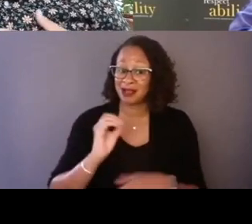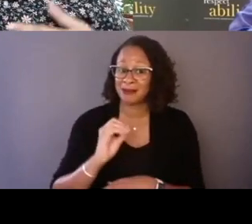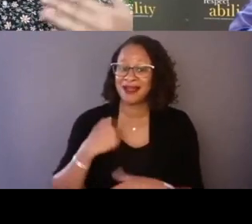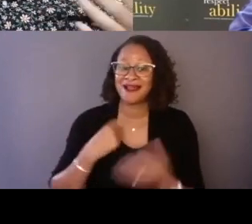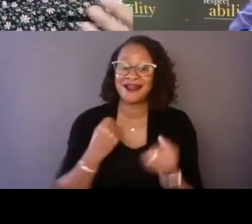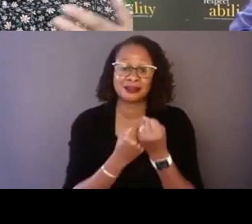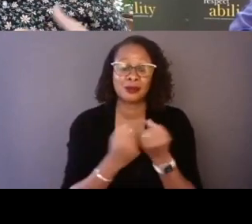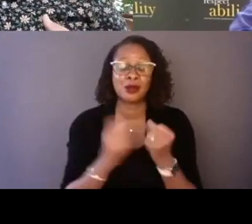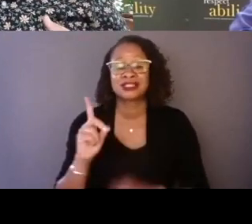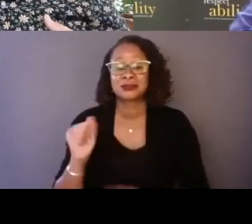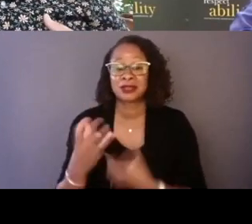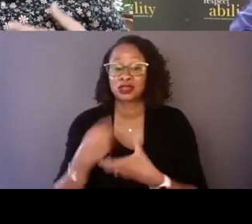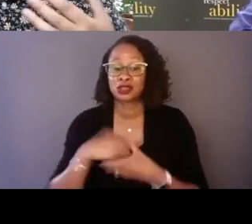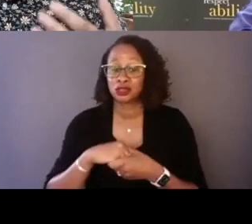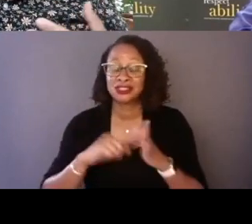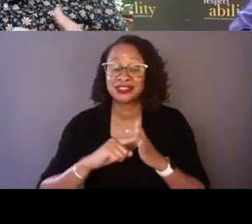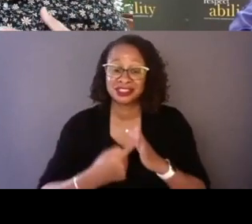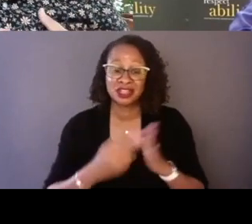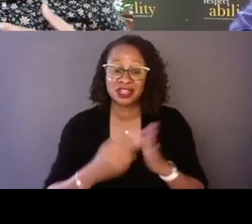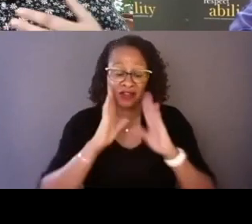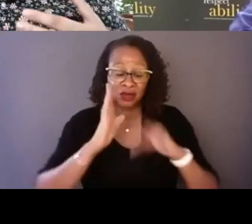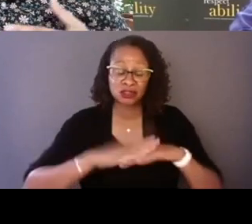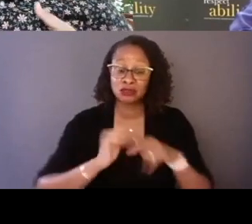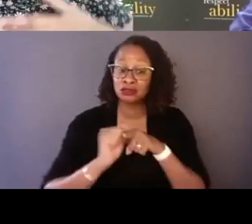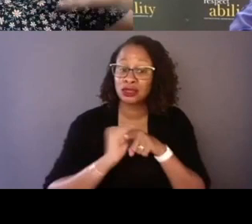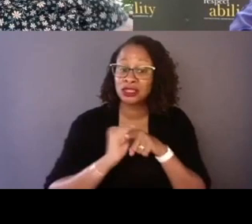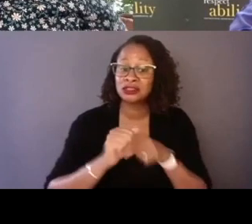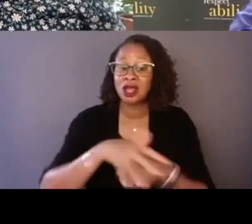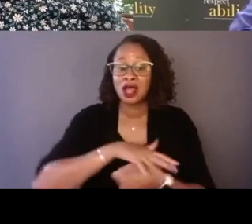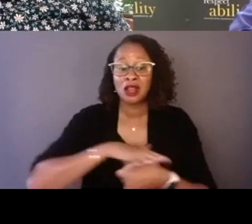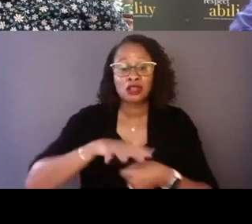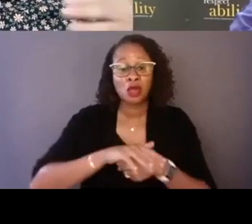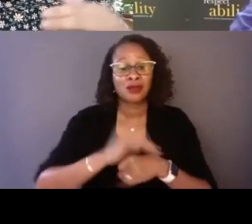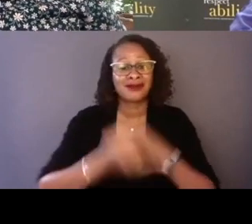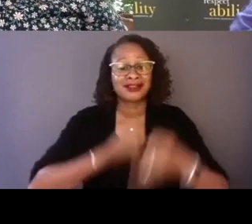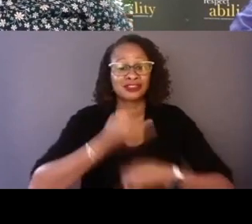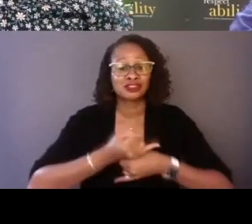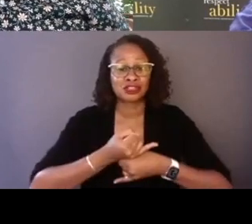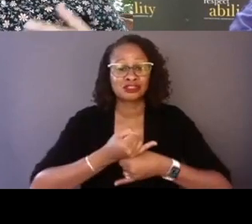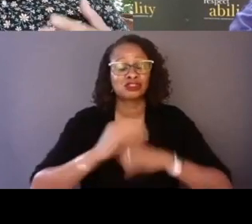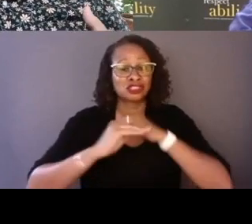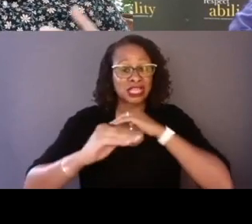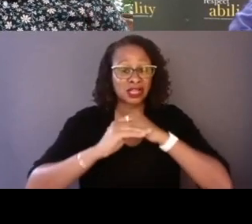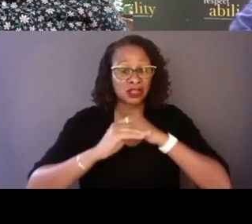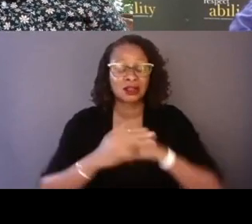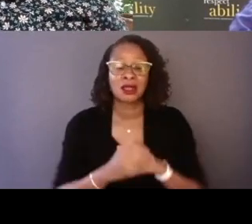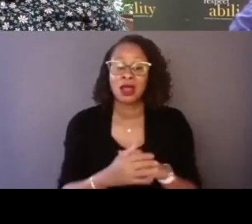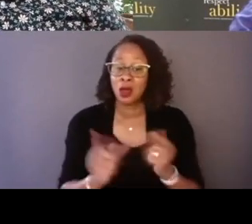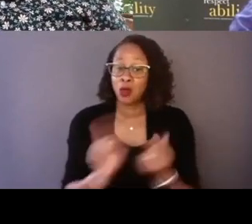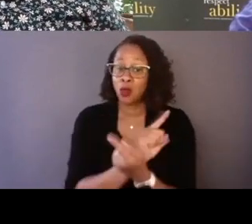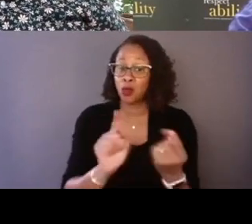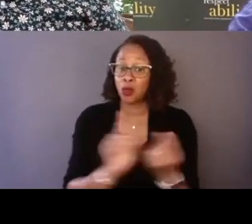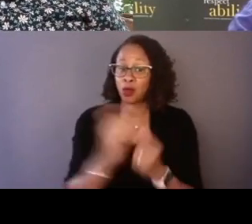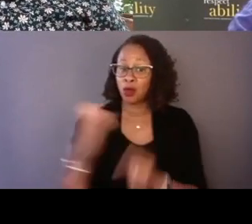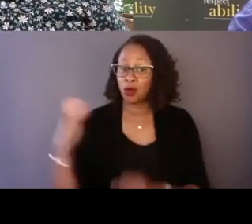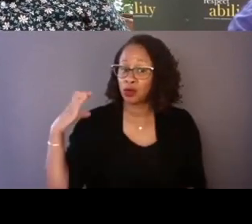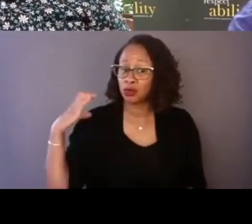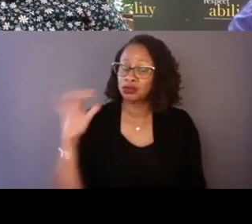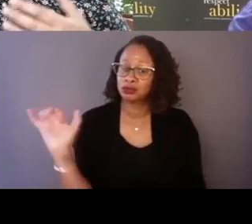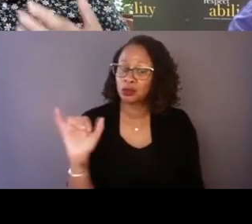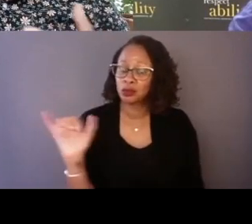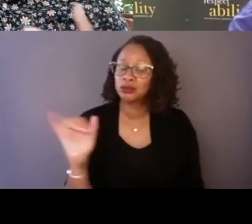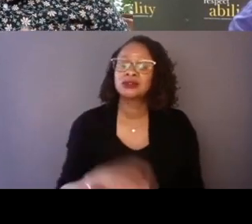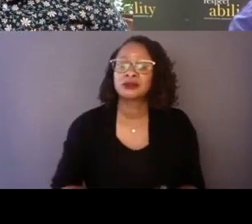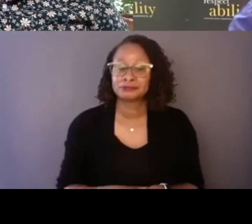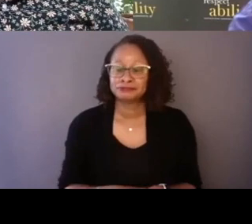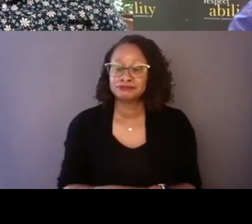disability inclusion initiatives that focus on training on the local and international scale, one-on-one coaching, and